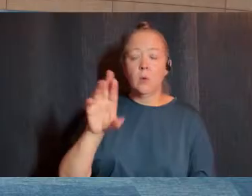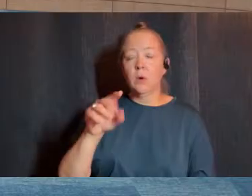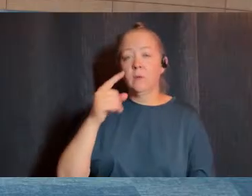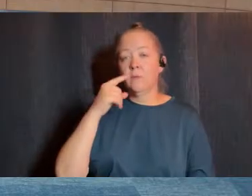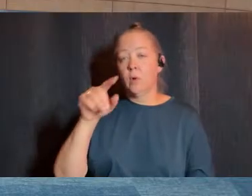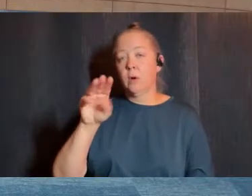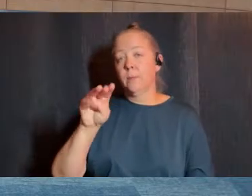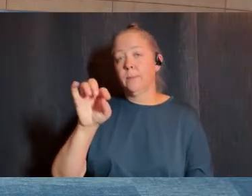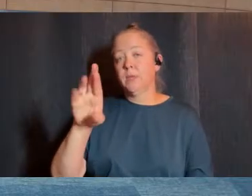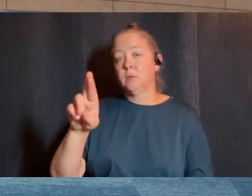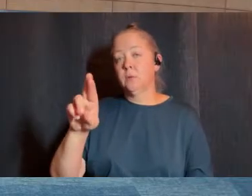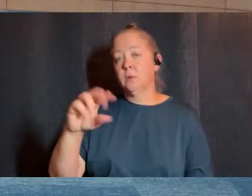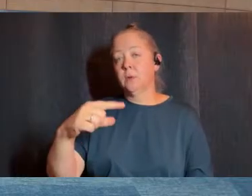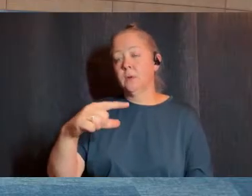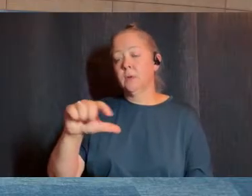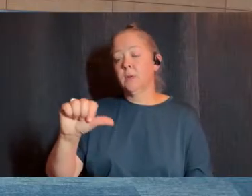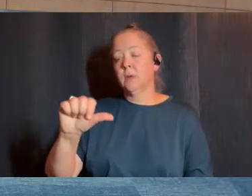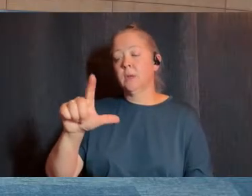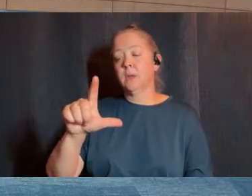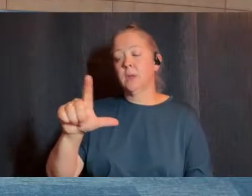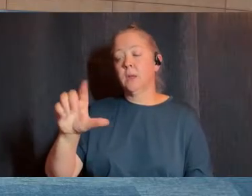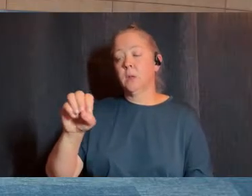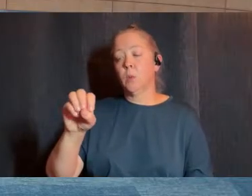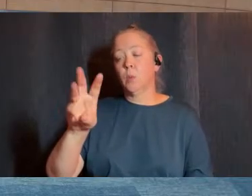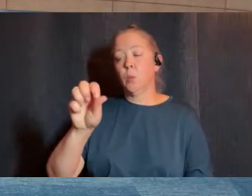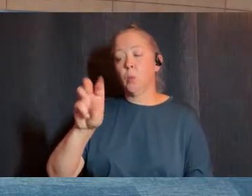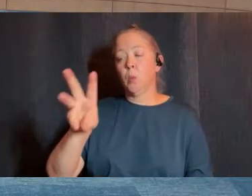No. All right.